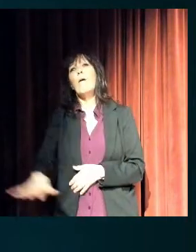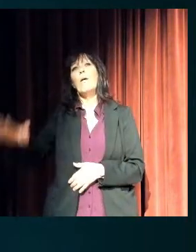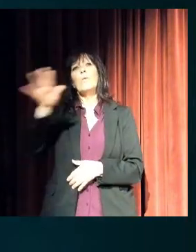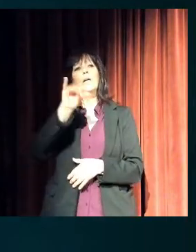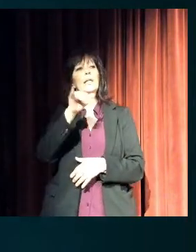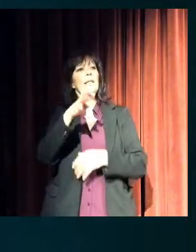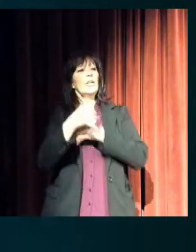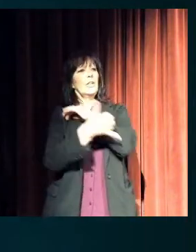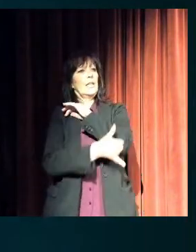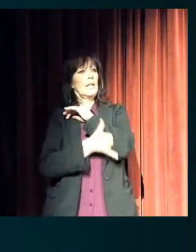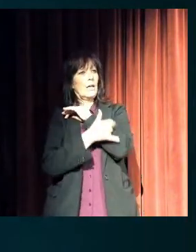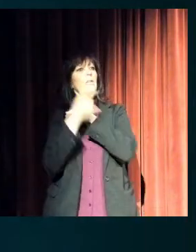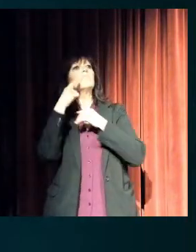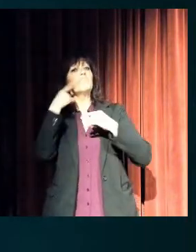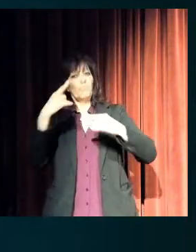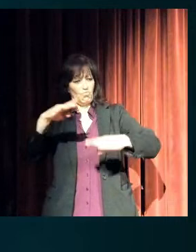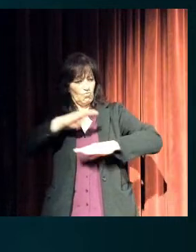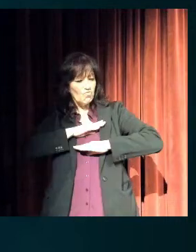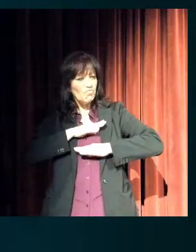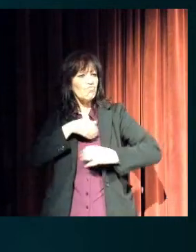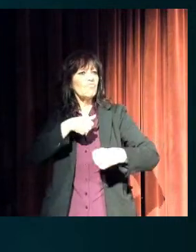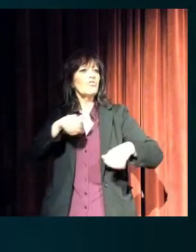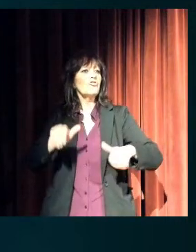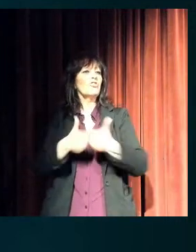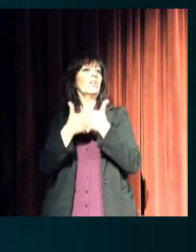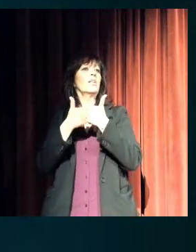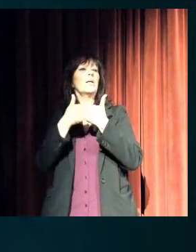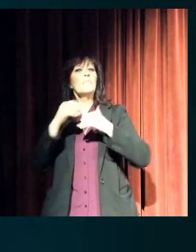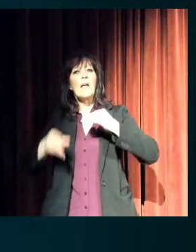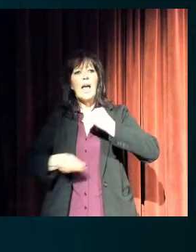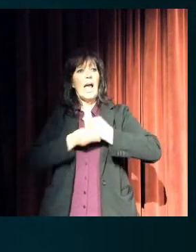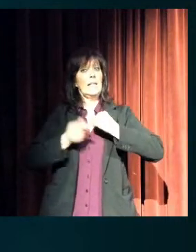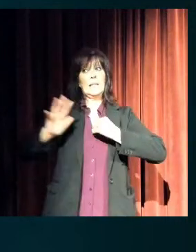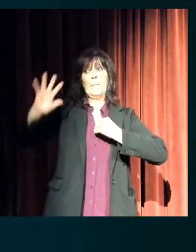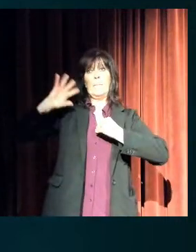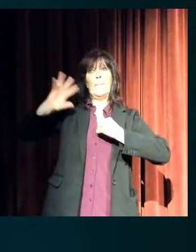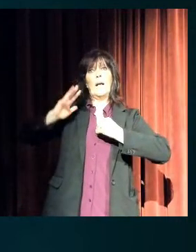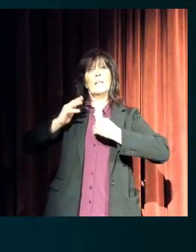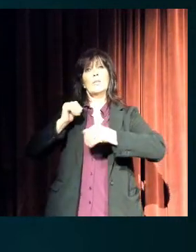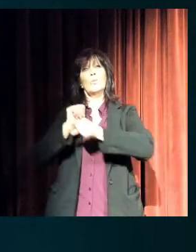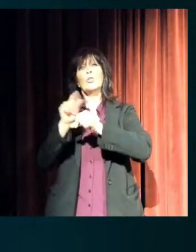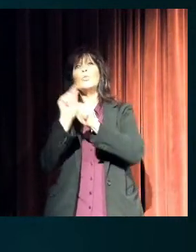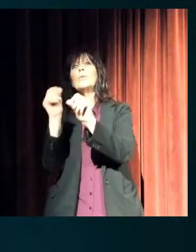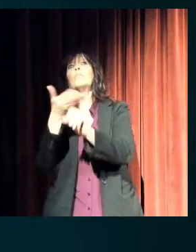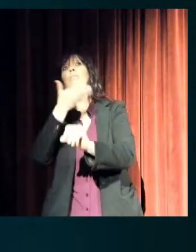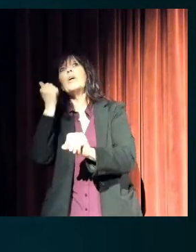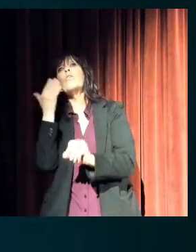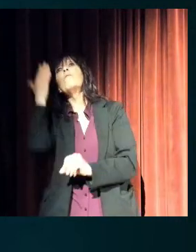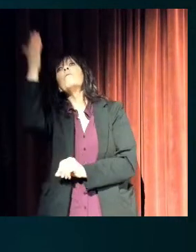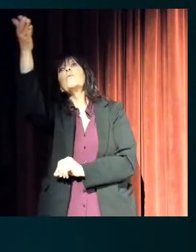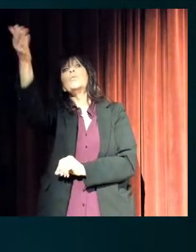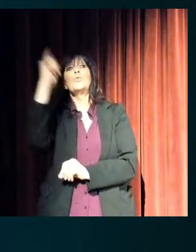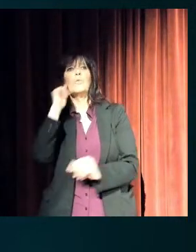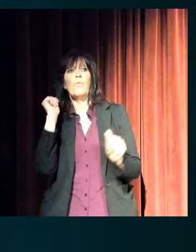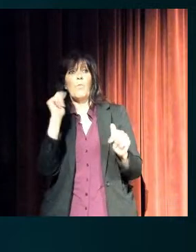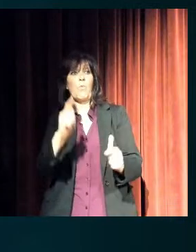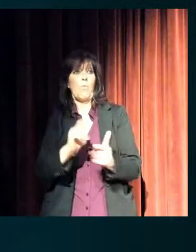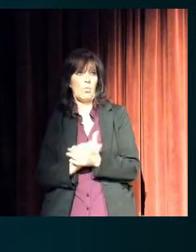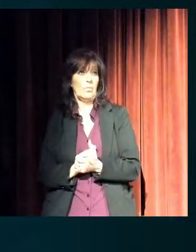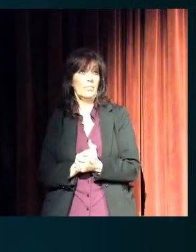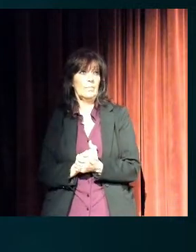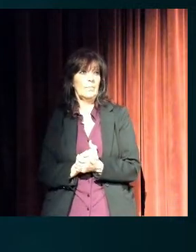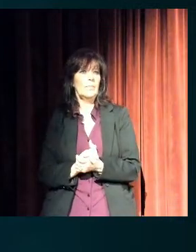County, we are meeting that challenge, building on the promise of the past and working towards a brighter future for all.